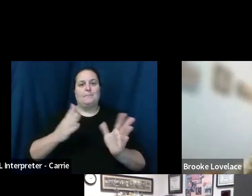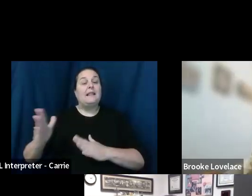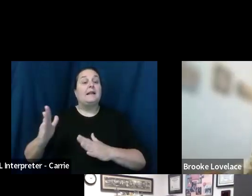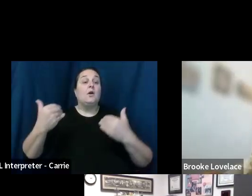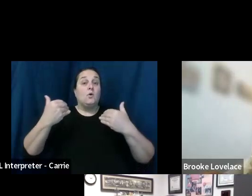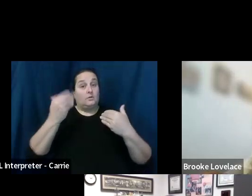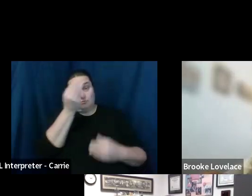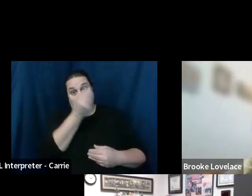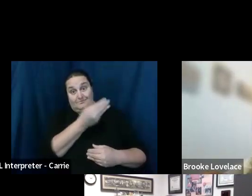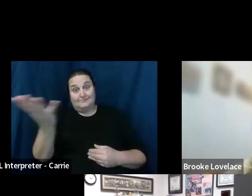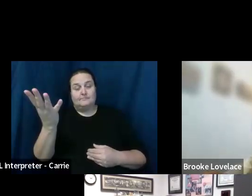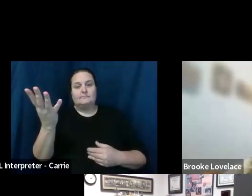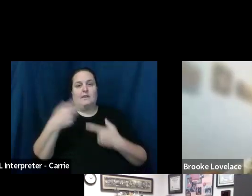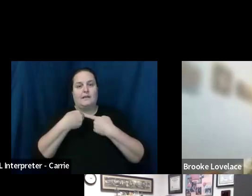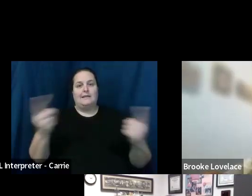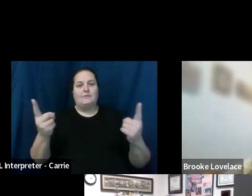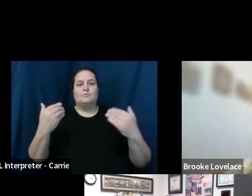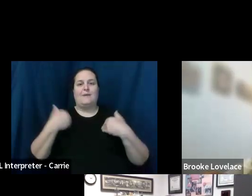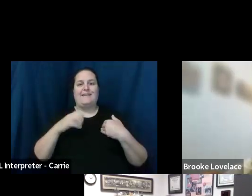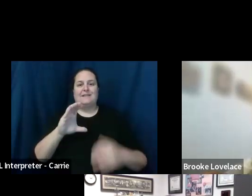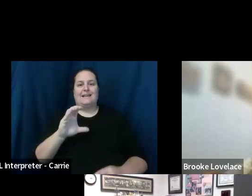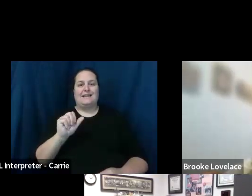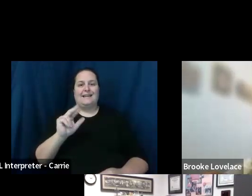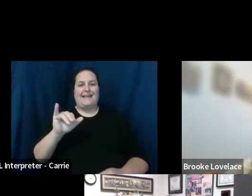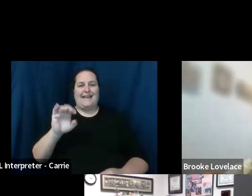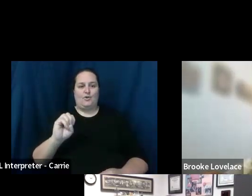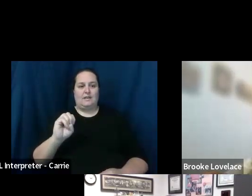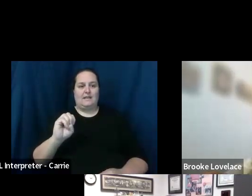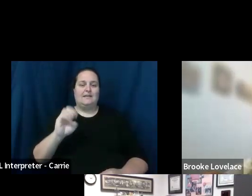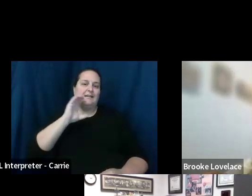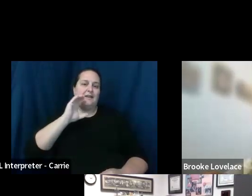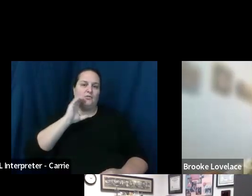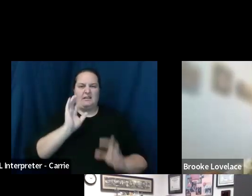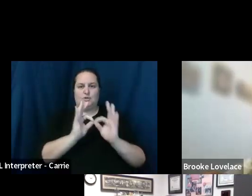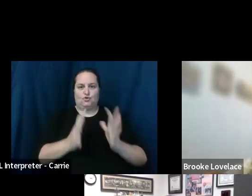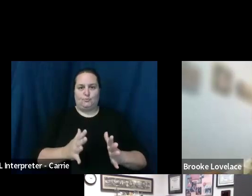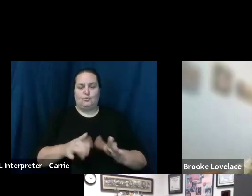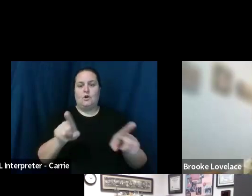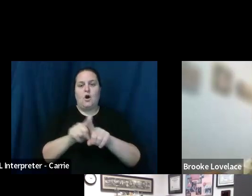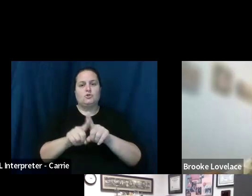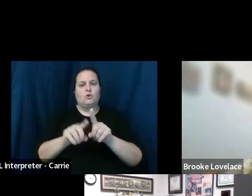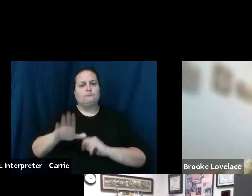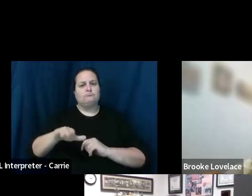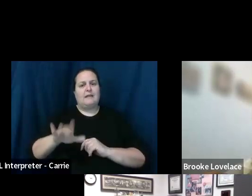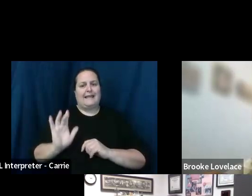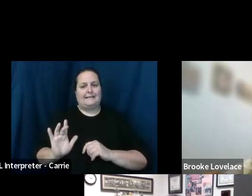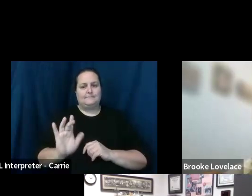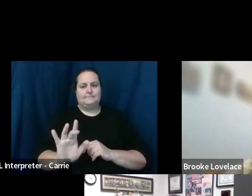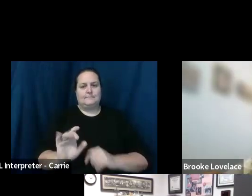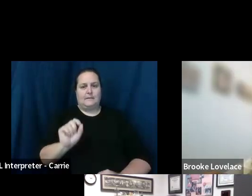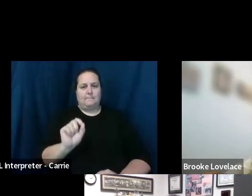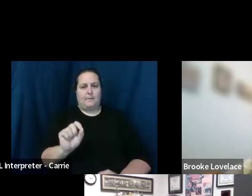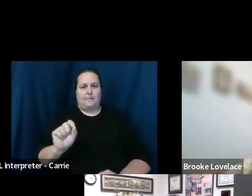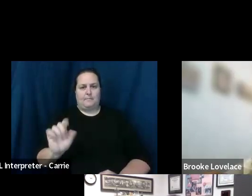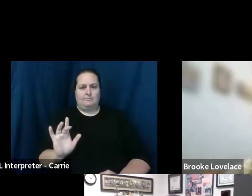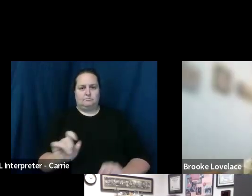our interpreter that you should see pinned. We also have closed captioning available down below if you hit the three little dot